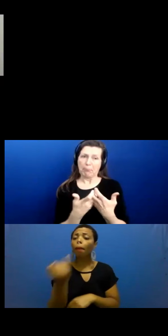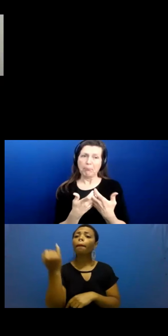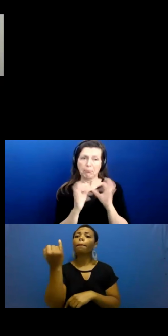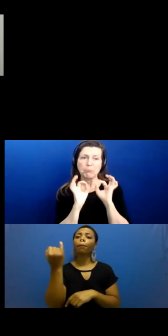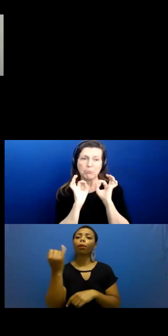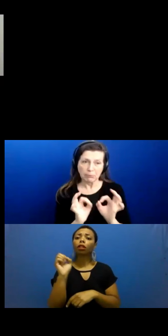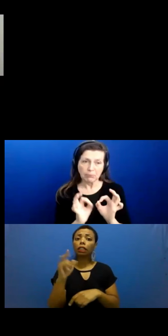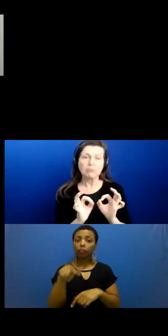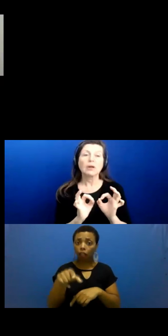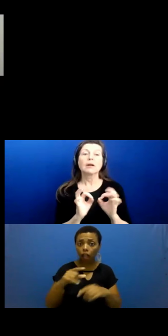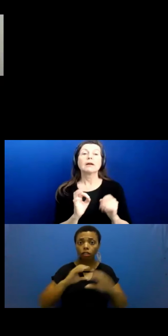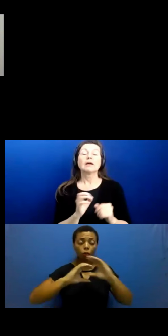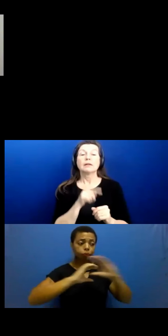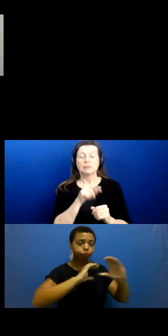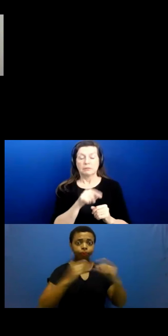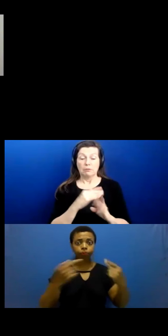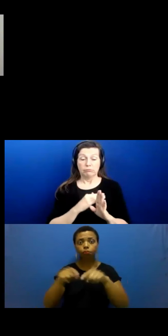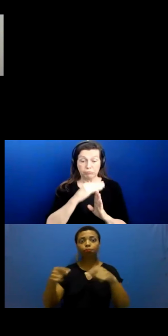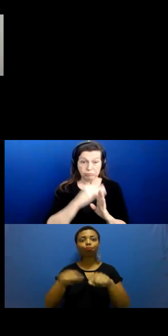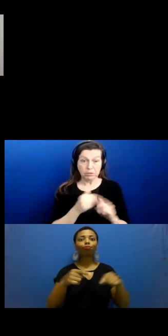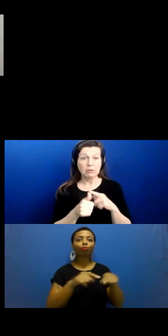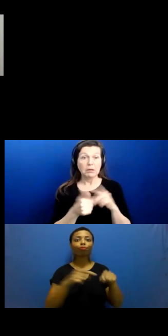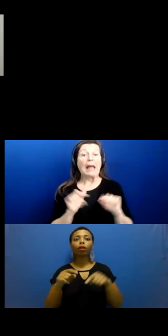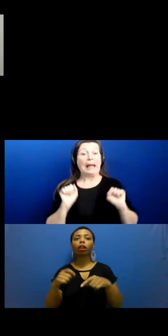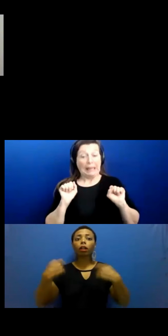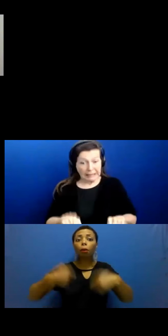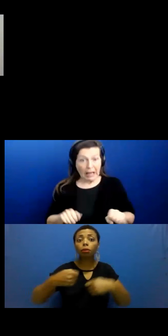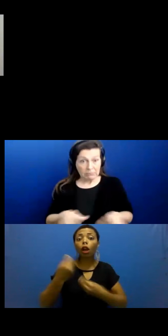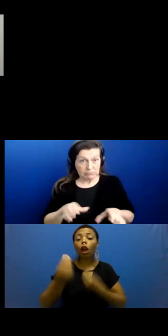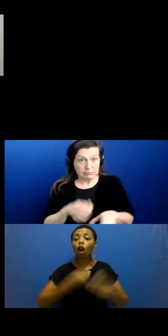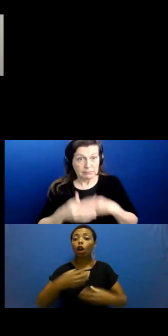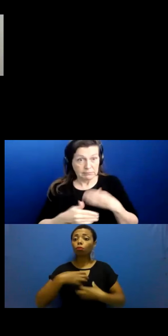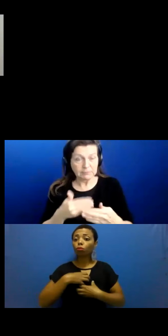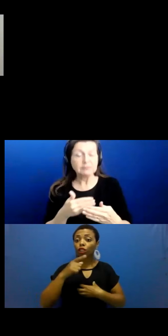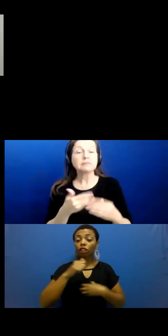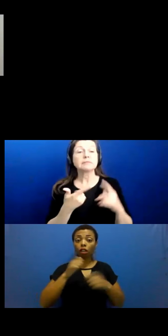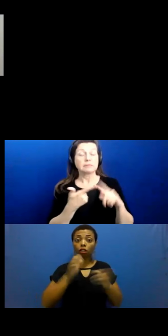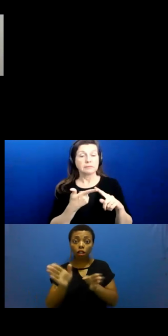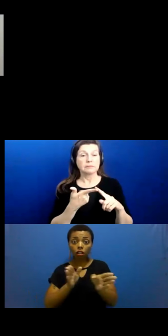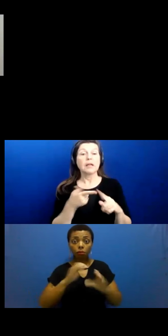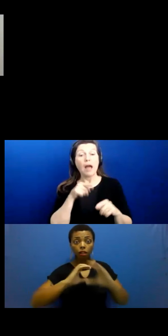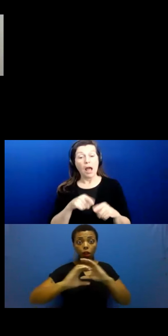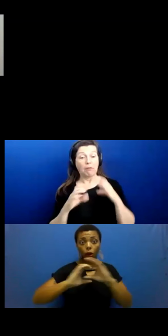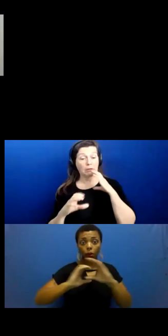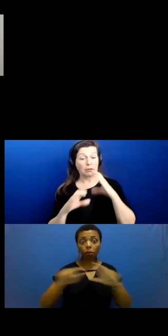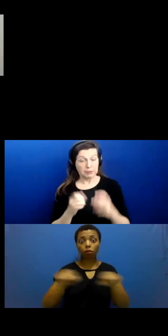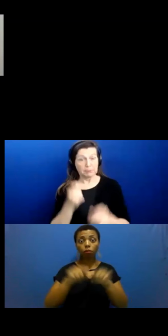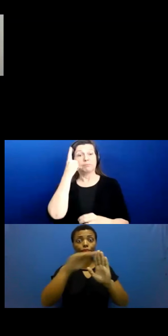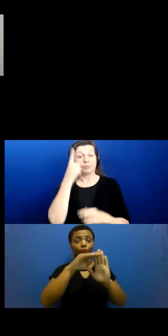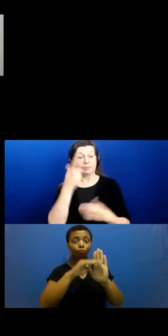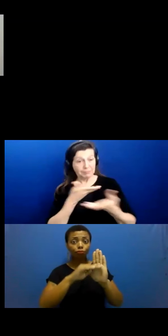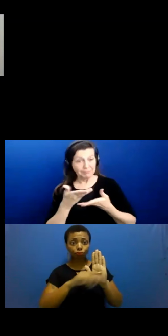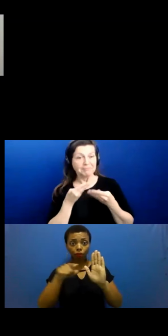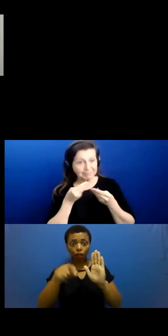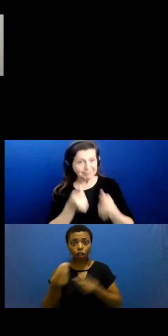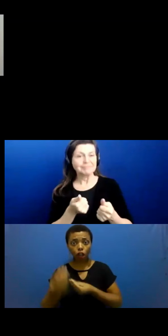communication partners, the rated feasibility of that communication category, and the rated effectiveness of the intervention for that category